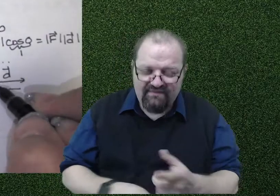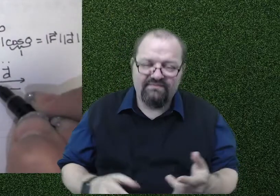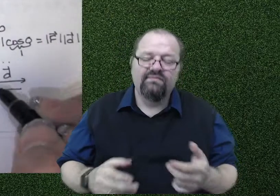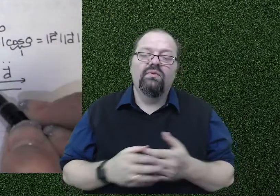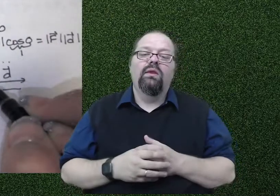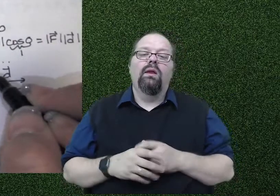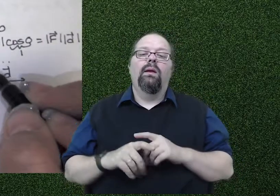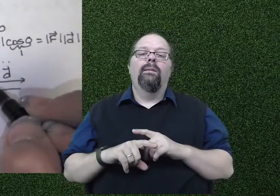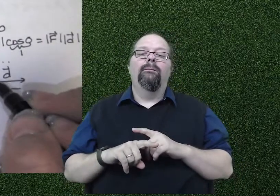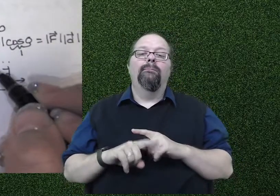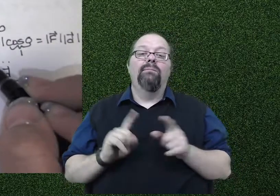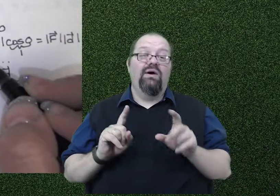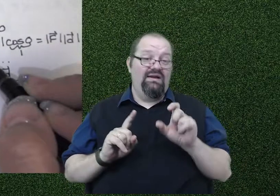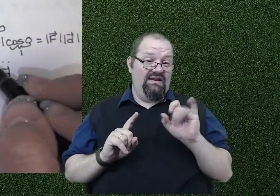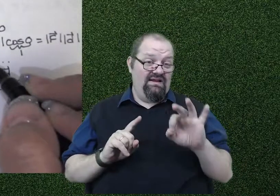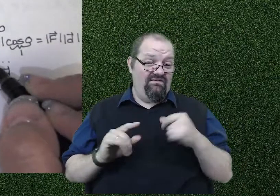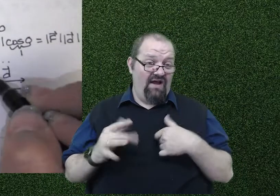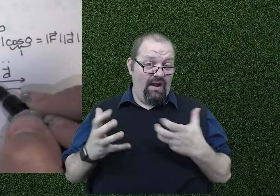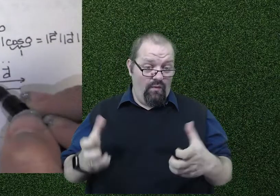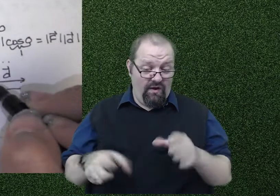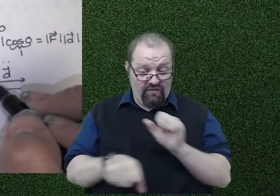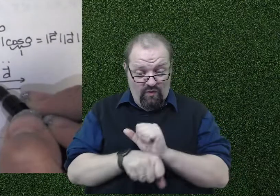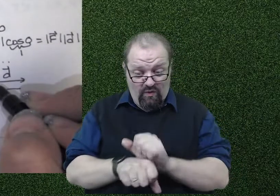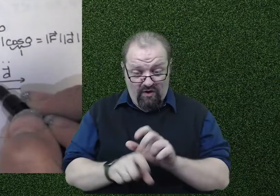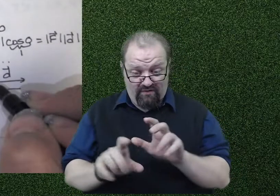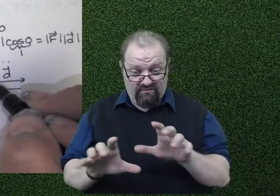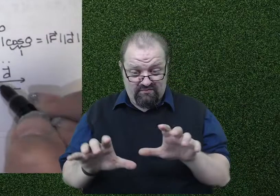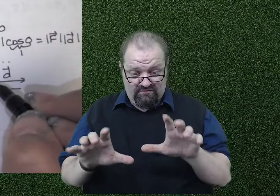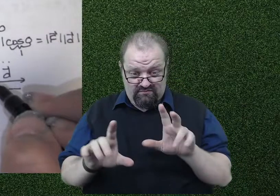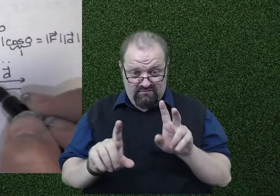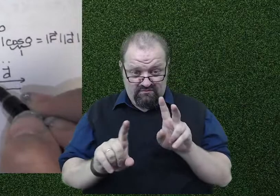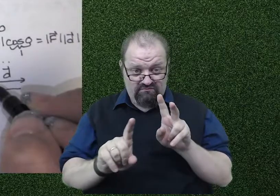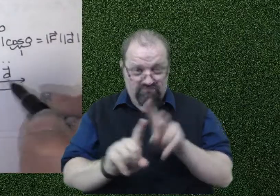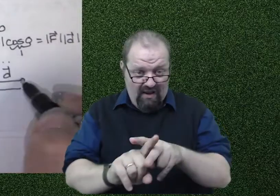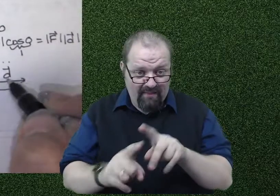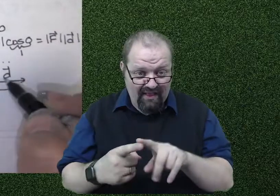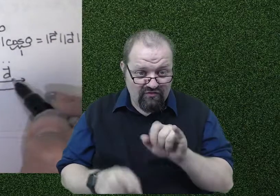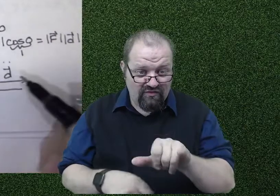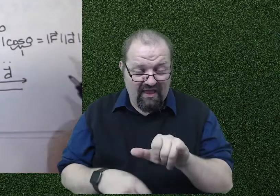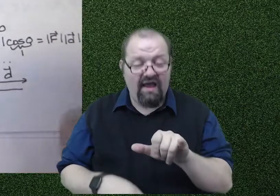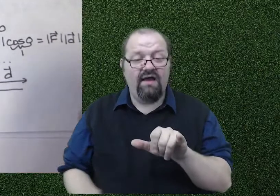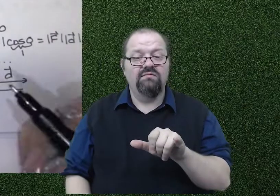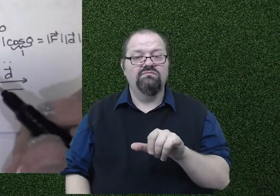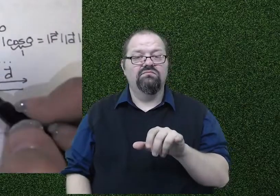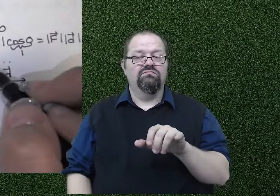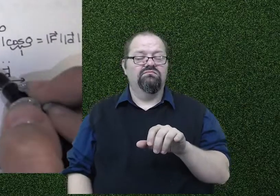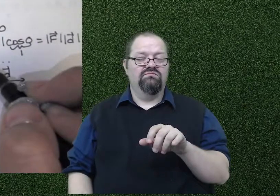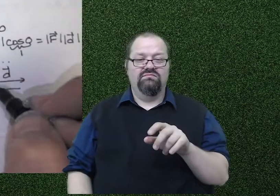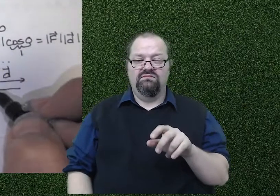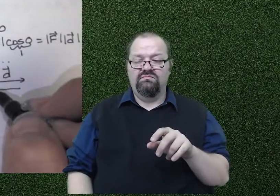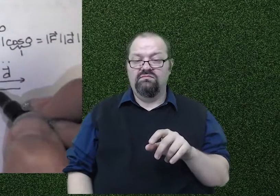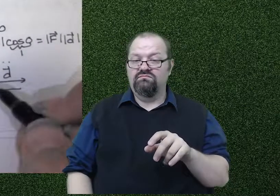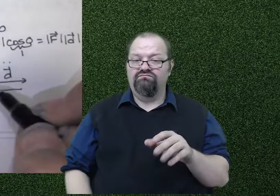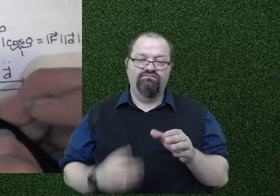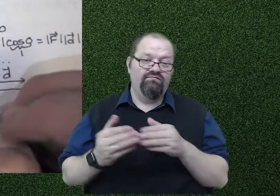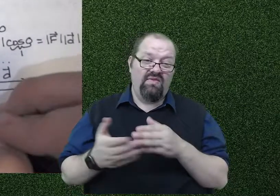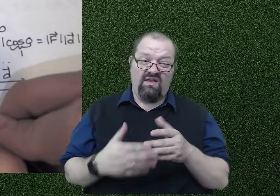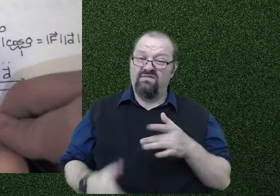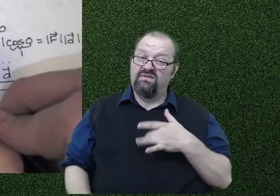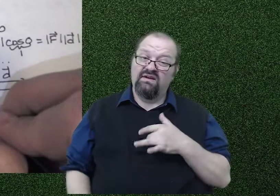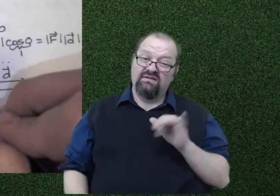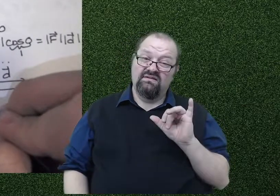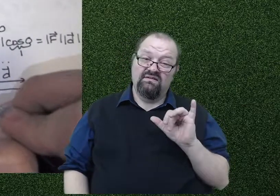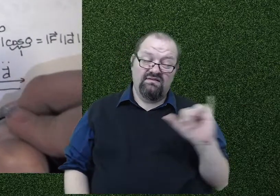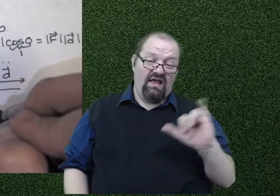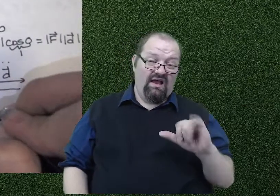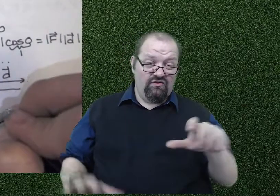I want the work done when I apply this force to move this box through this displacement, even though it feels like I'm doing a lot of